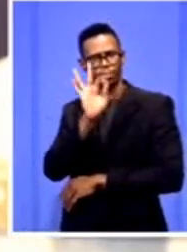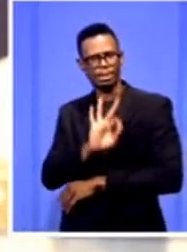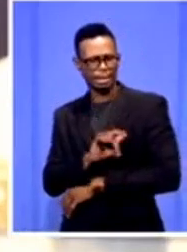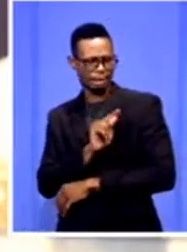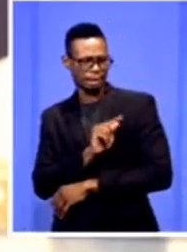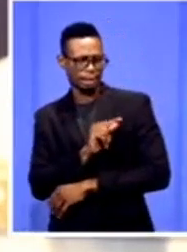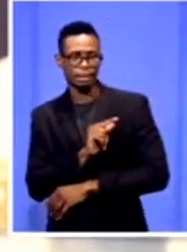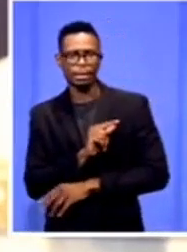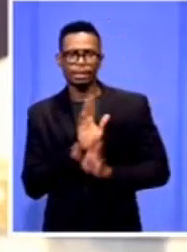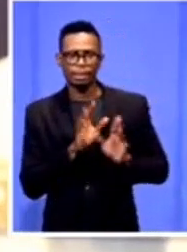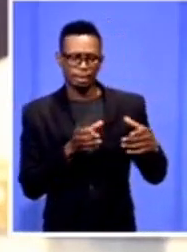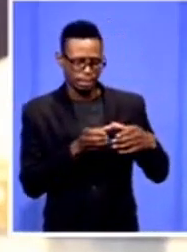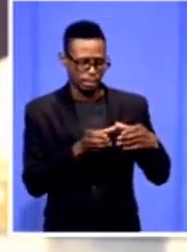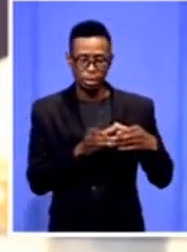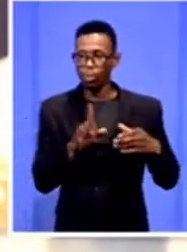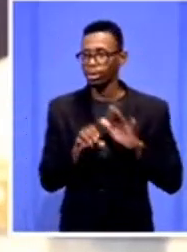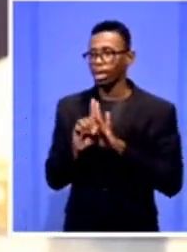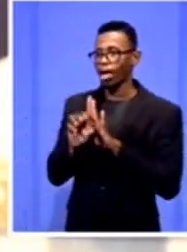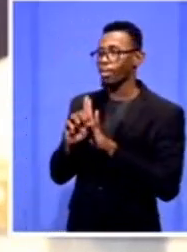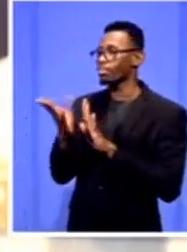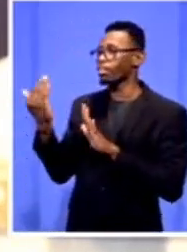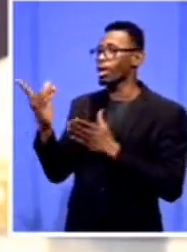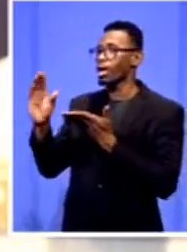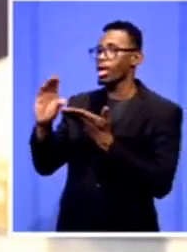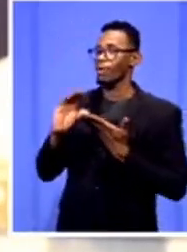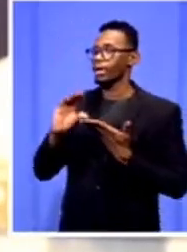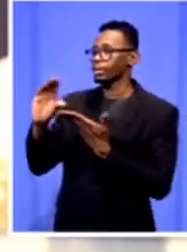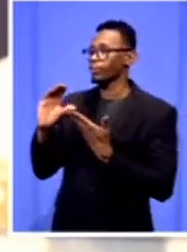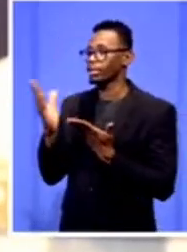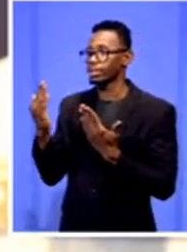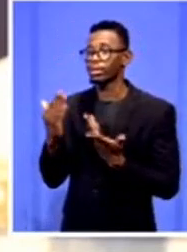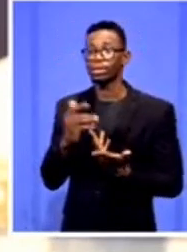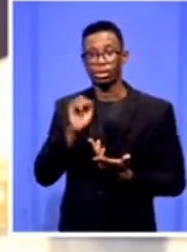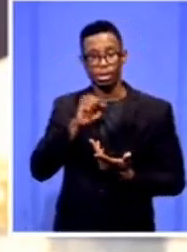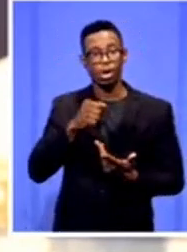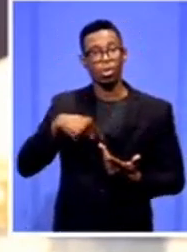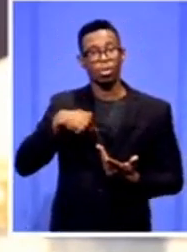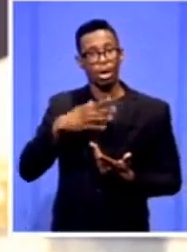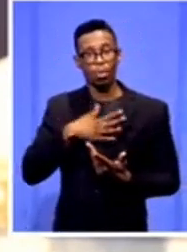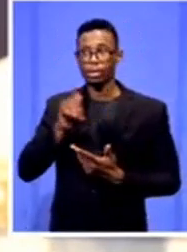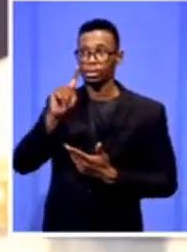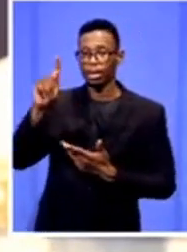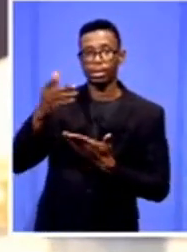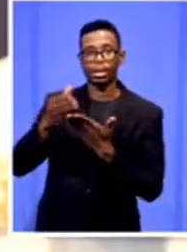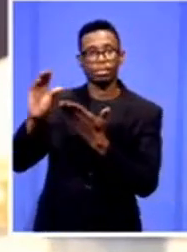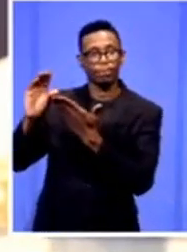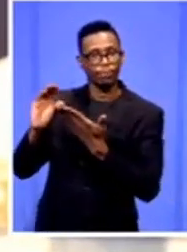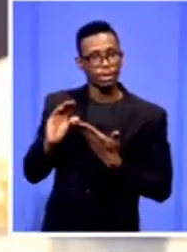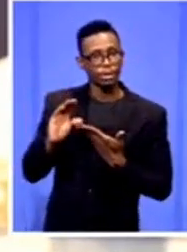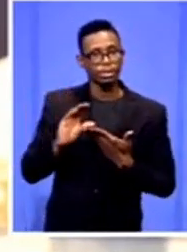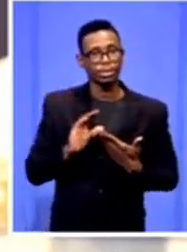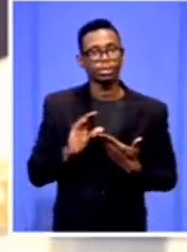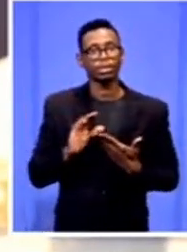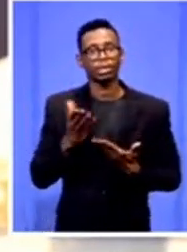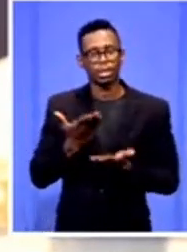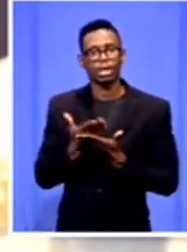and indeed re batla di investors tse tsebang taba tsa tsona di tlo tseba ho thusa this other